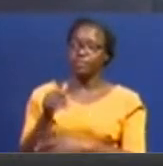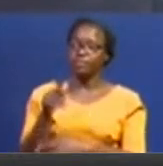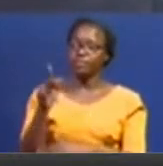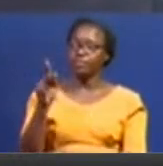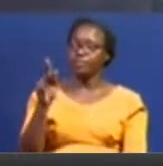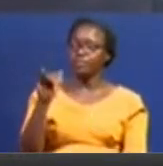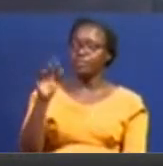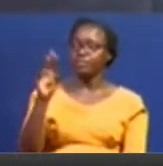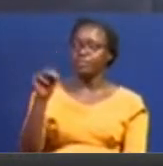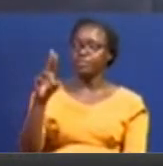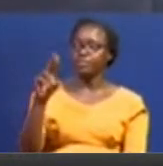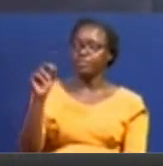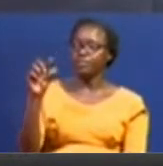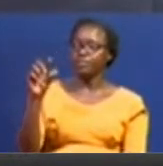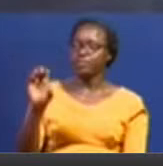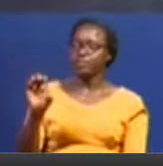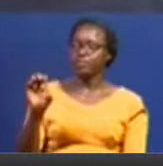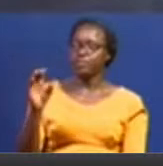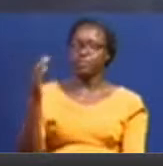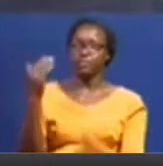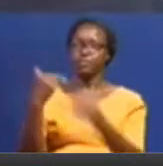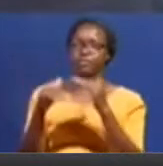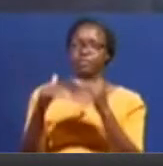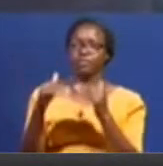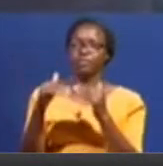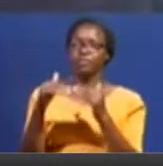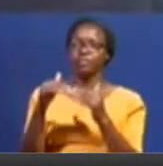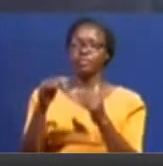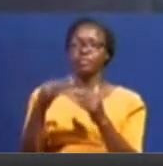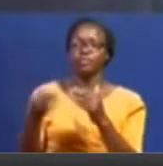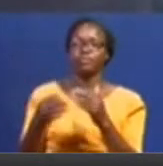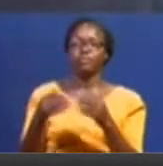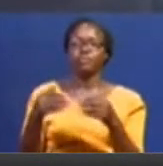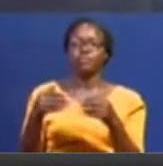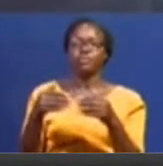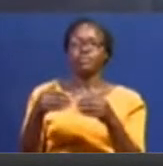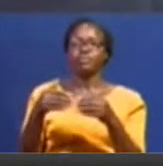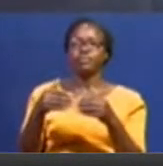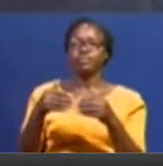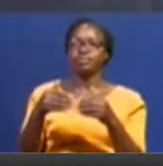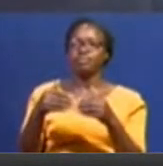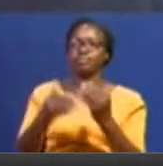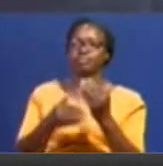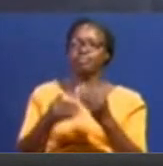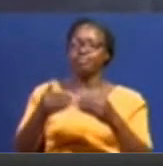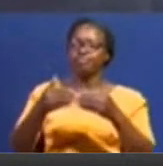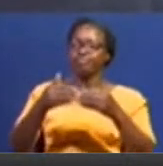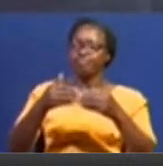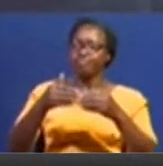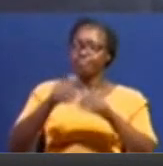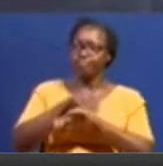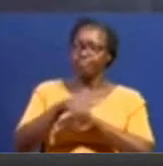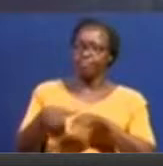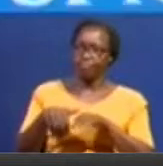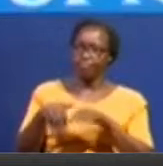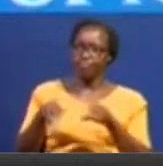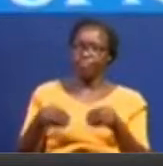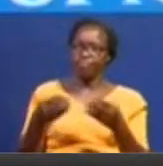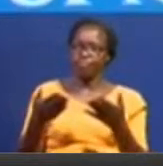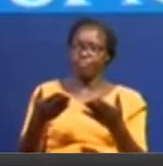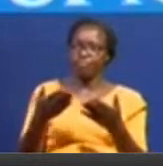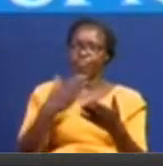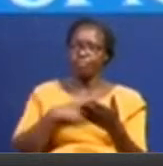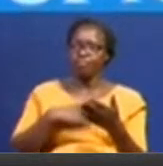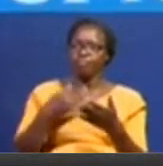Kimunge Limited. Yes. On a bounce check. Yes. That you provided. Yeah. Can you please